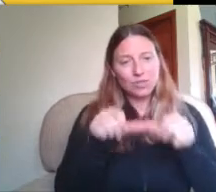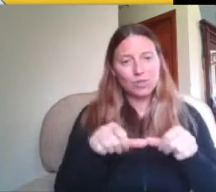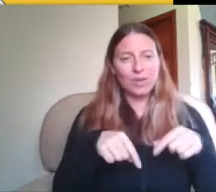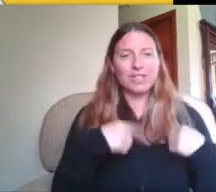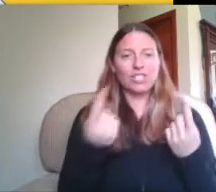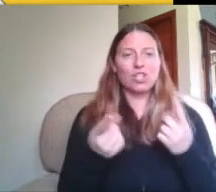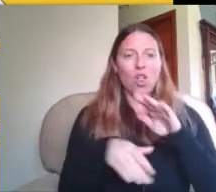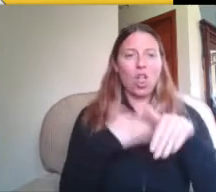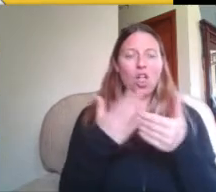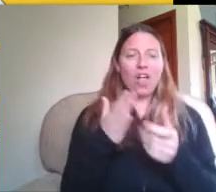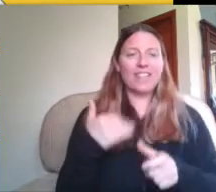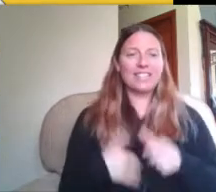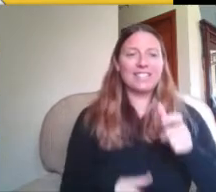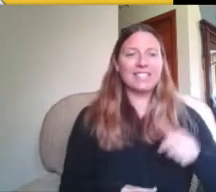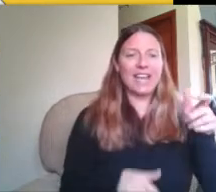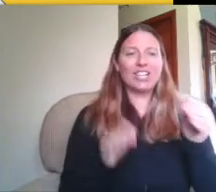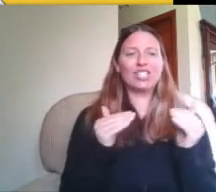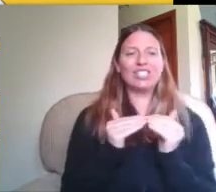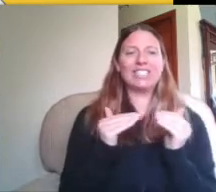of the stacks are even.